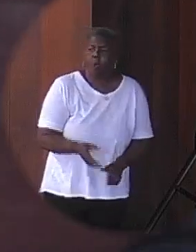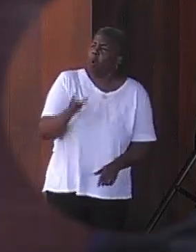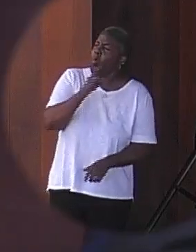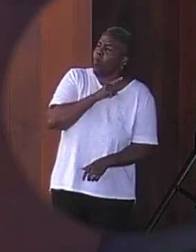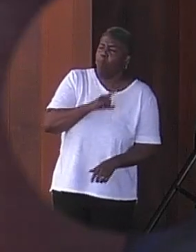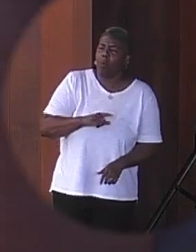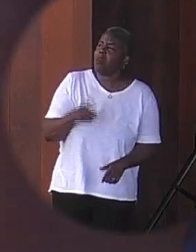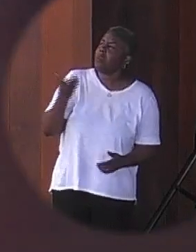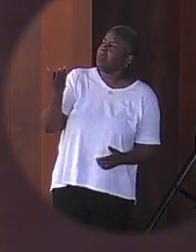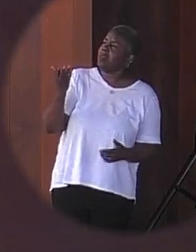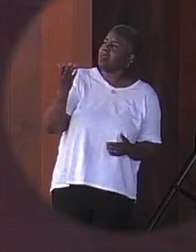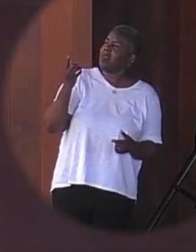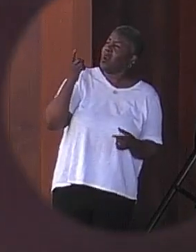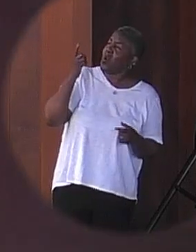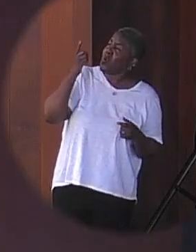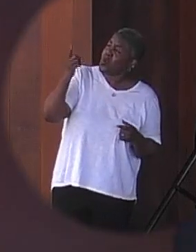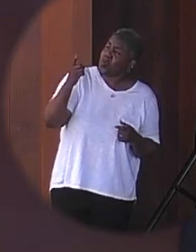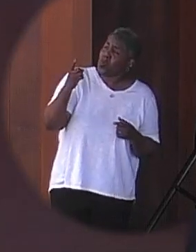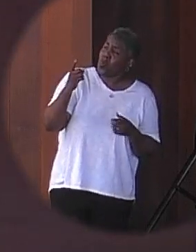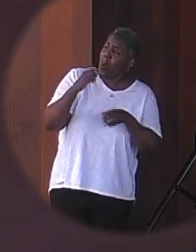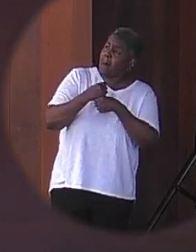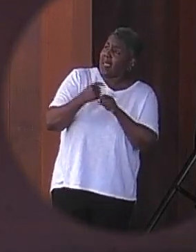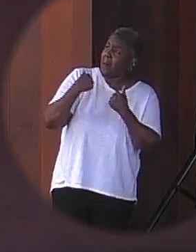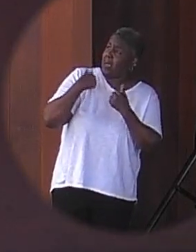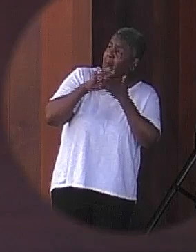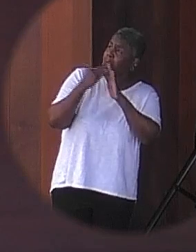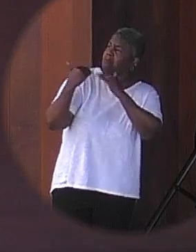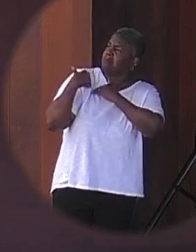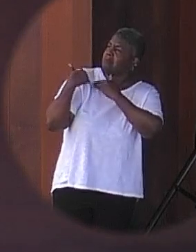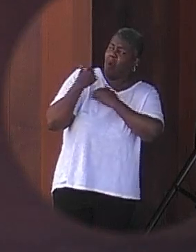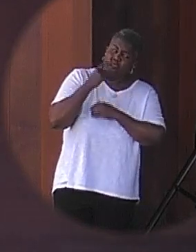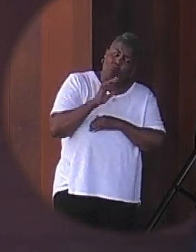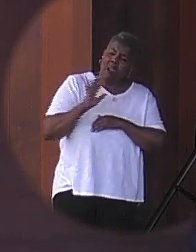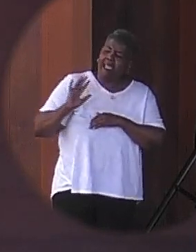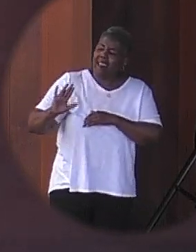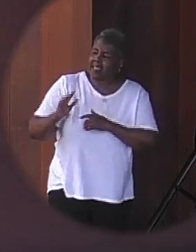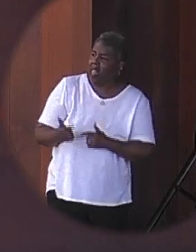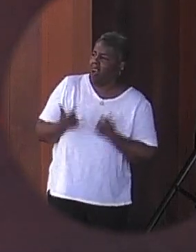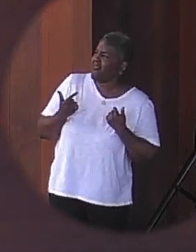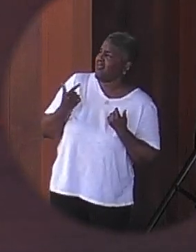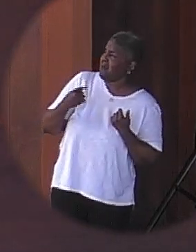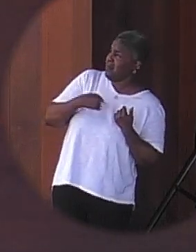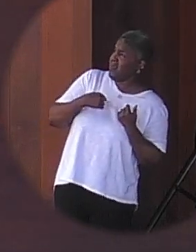Lord, you're holding me accountable for his life?